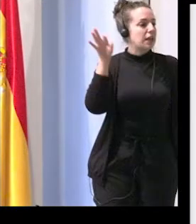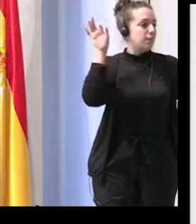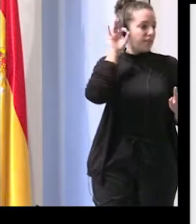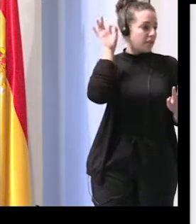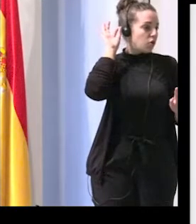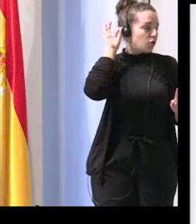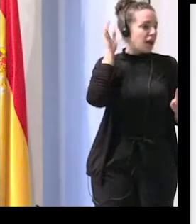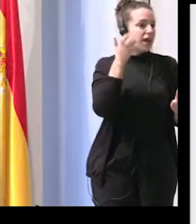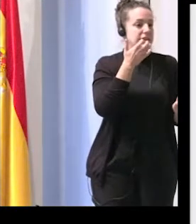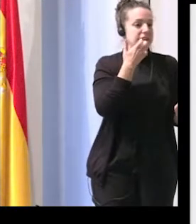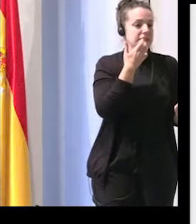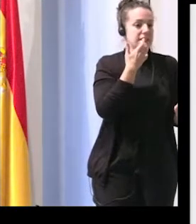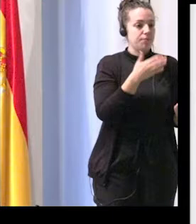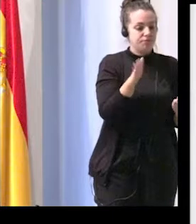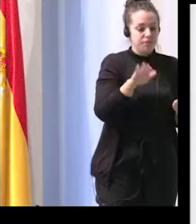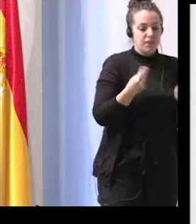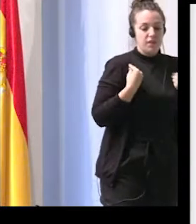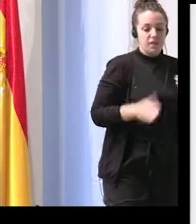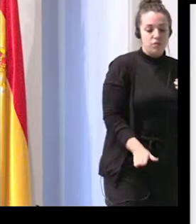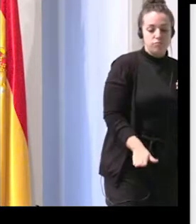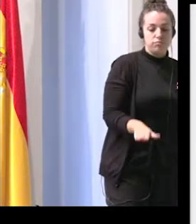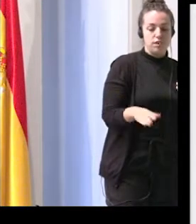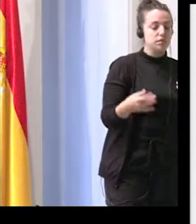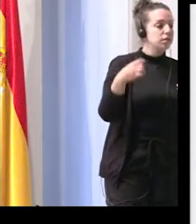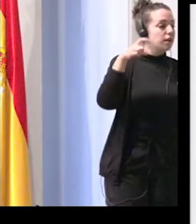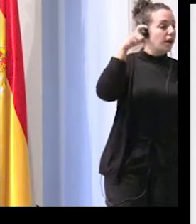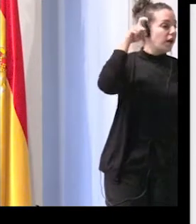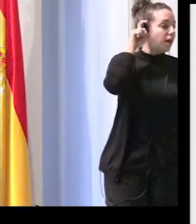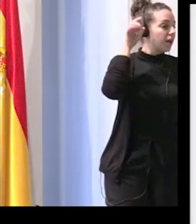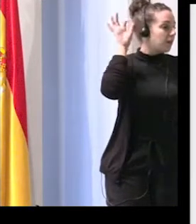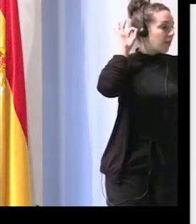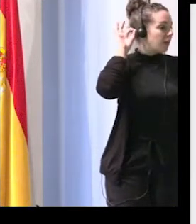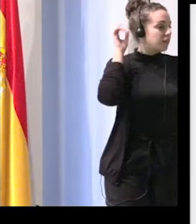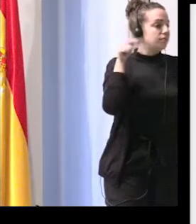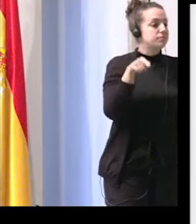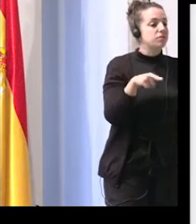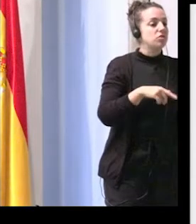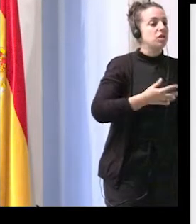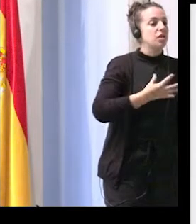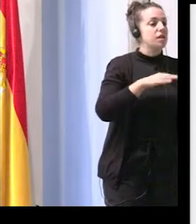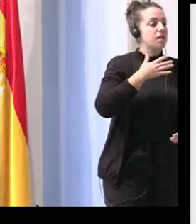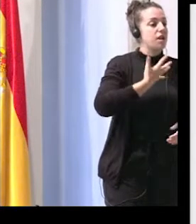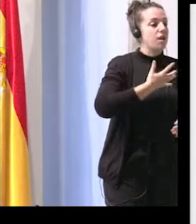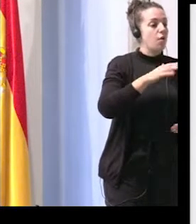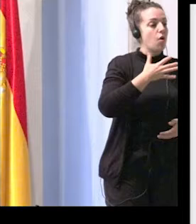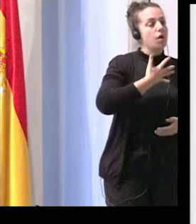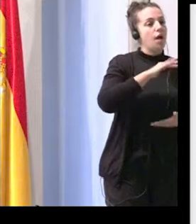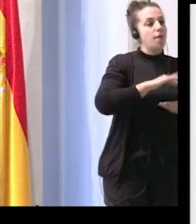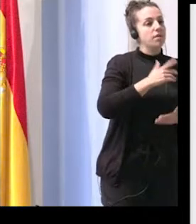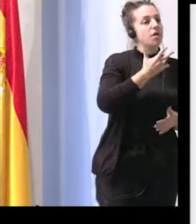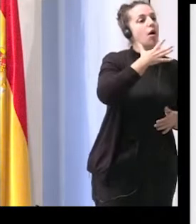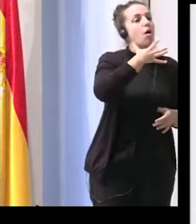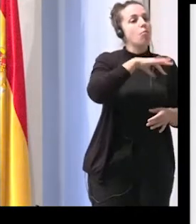for most of their lives, they were able to acquire good speech perception, were using